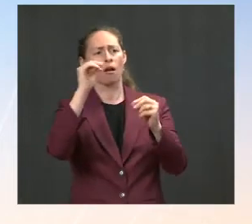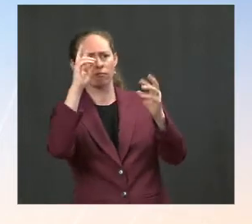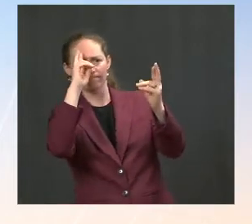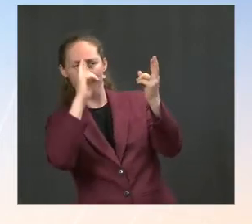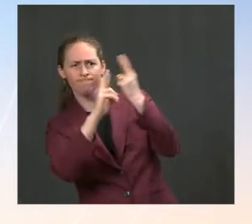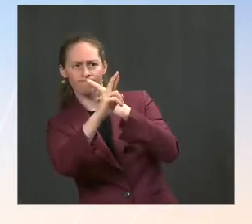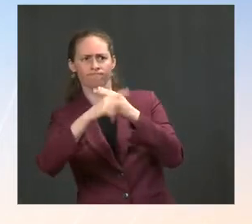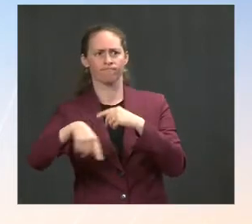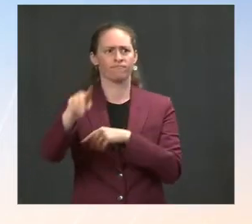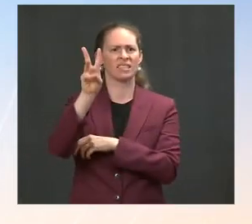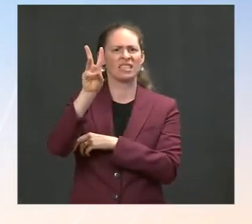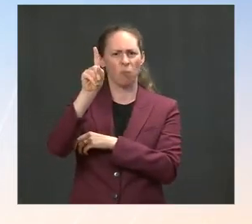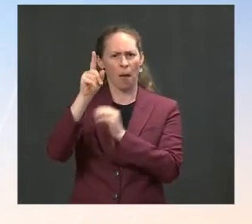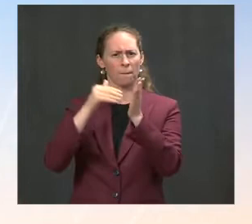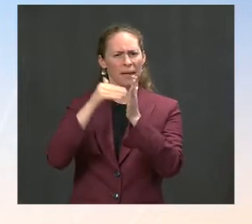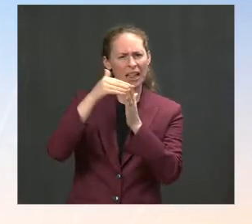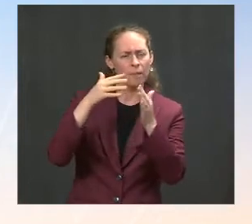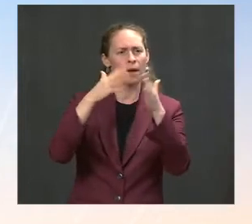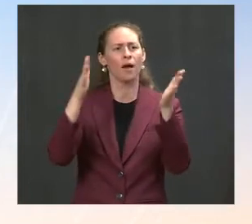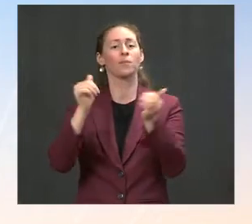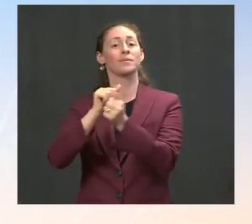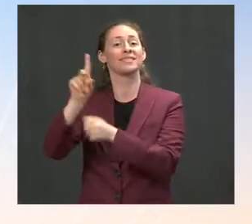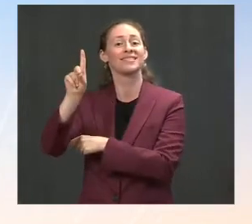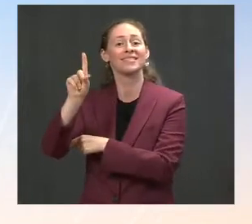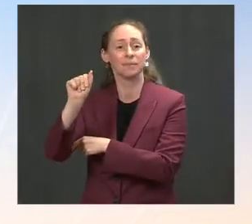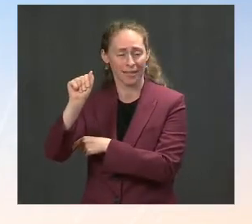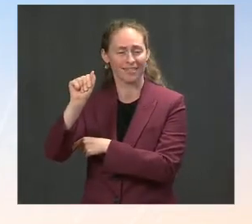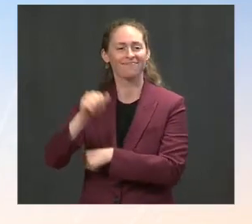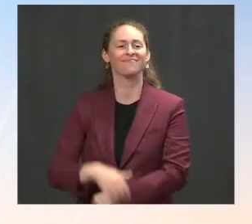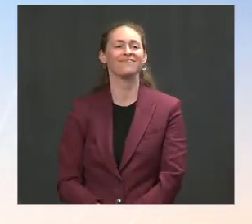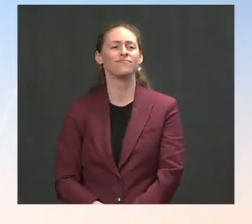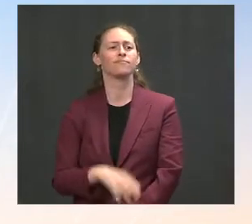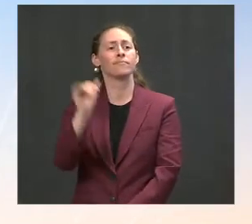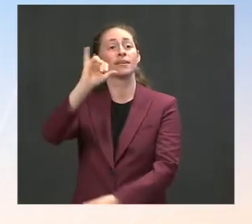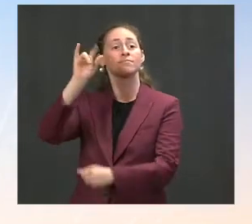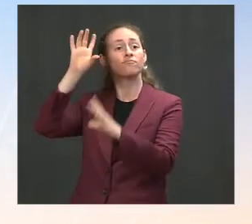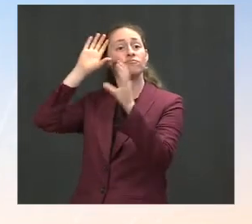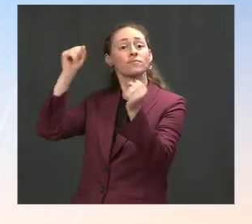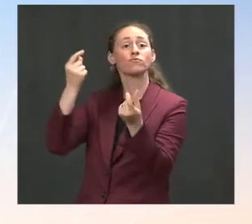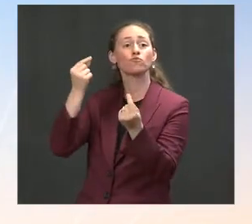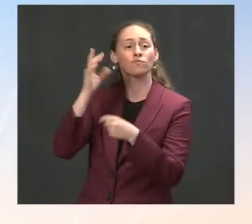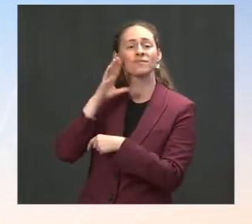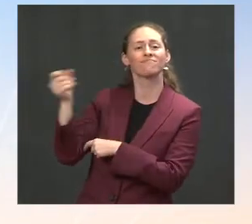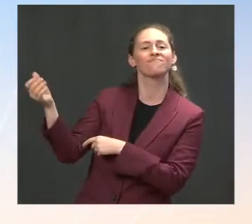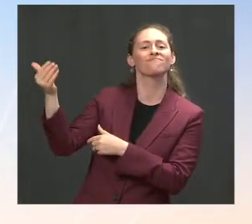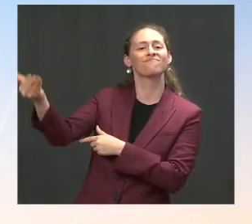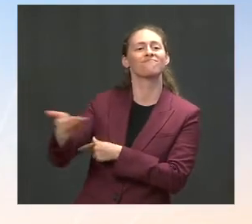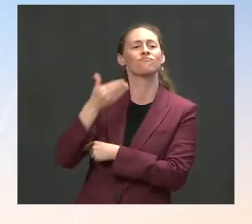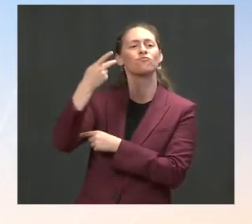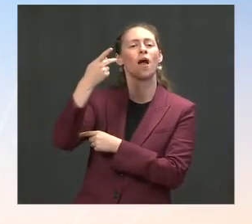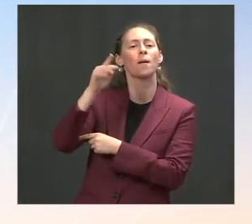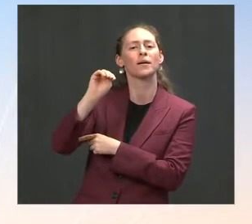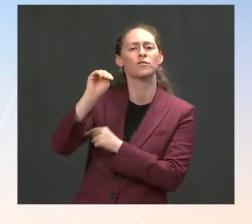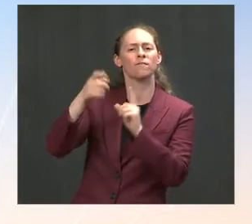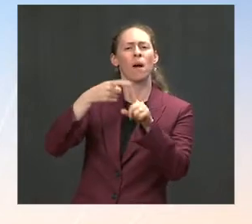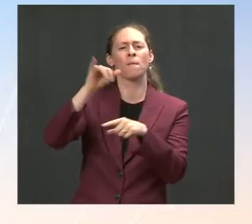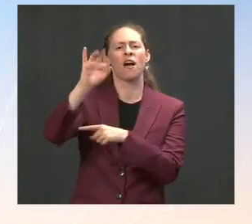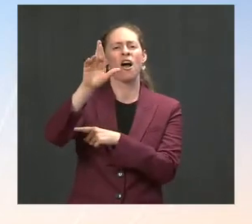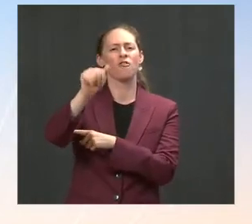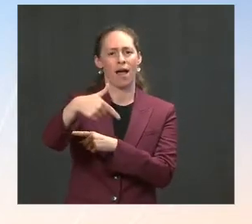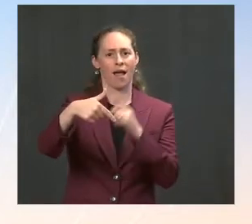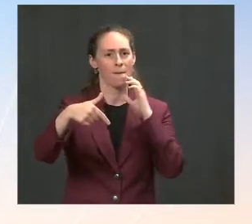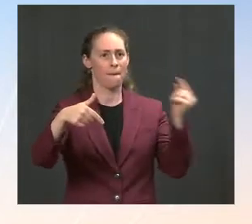disabilities. Also Monday, the President will welcome the Prime Minister of Iraq to the White House. The Prime Minister's visit will highlight